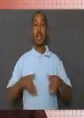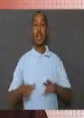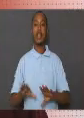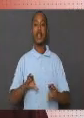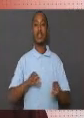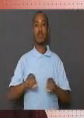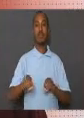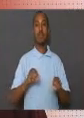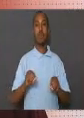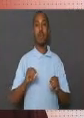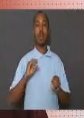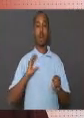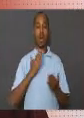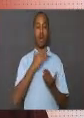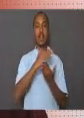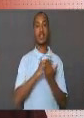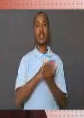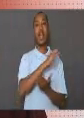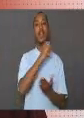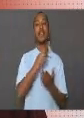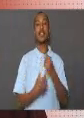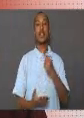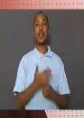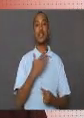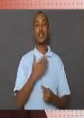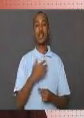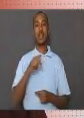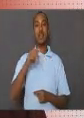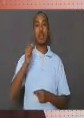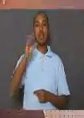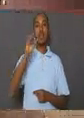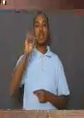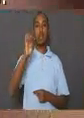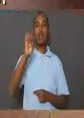move on with our lesson and discuss pesticides.